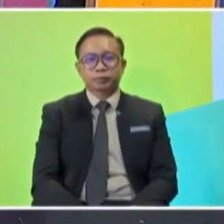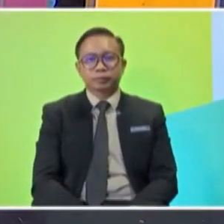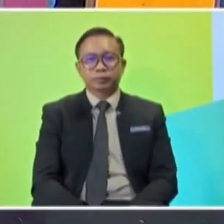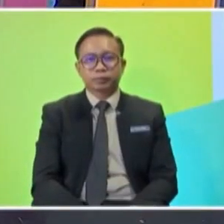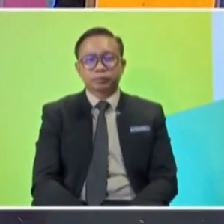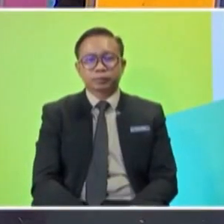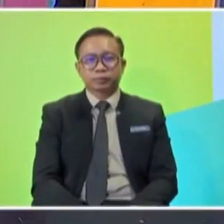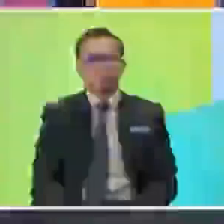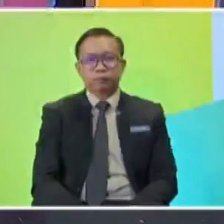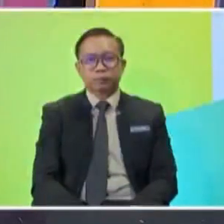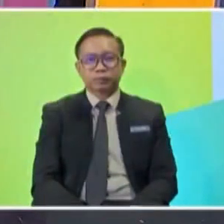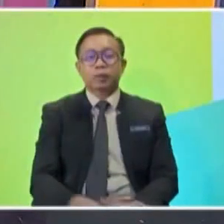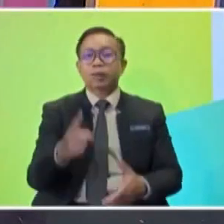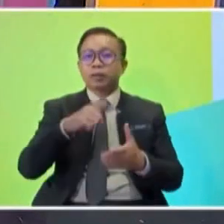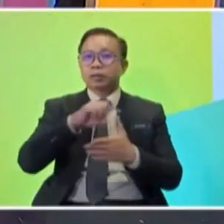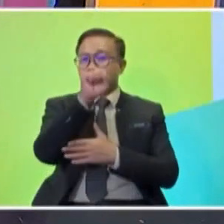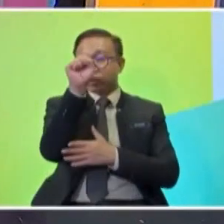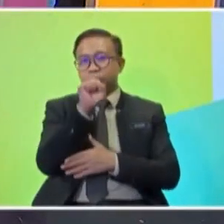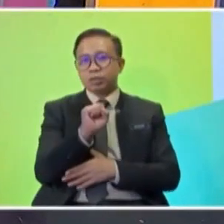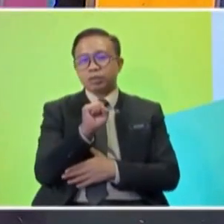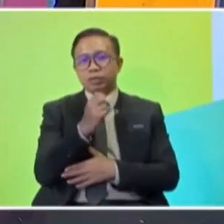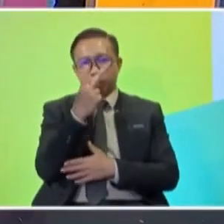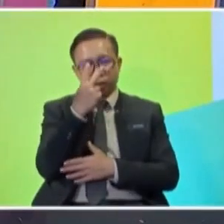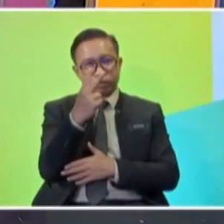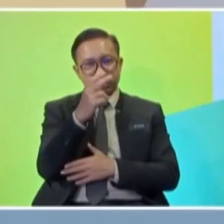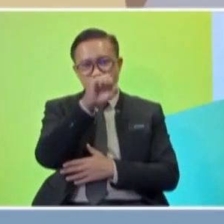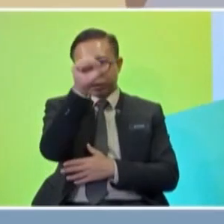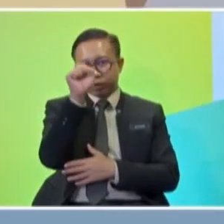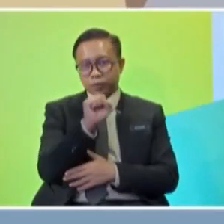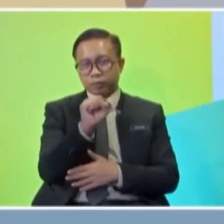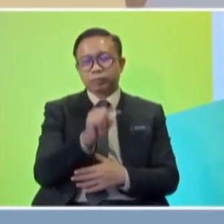Okay. Okay. So what are the questions? Alright, can you see the questions?